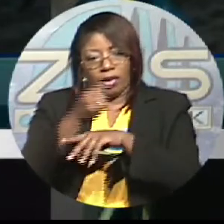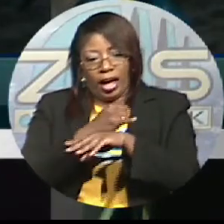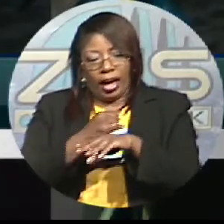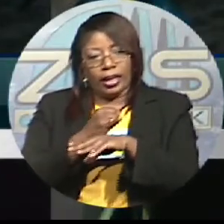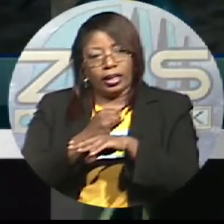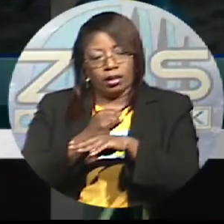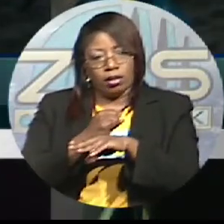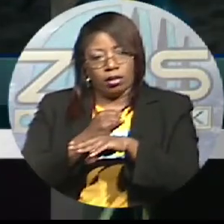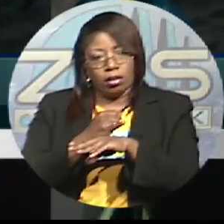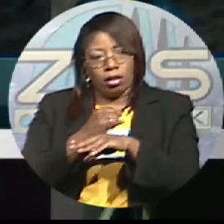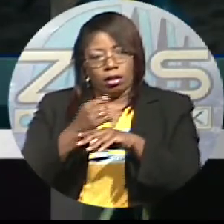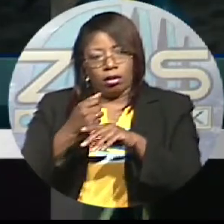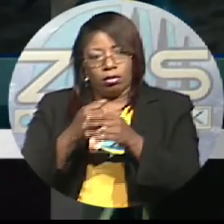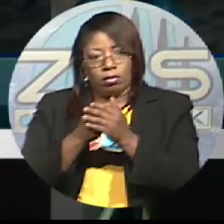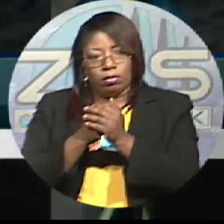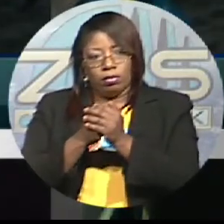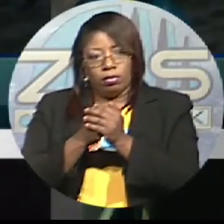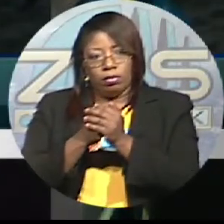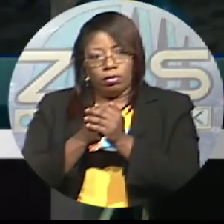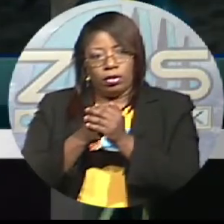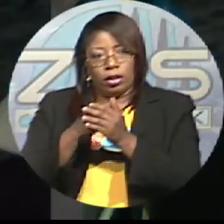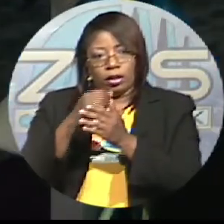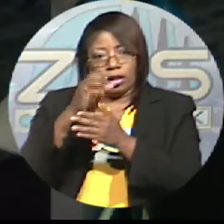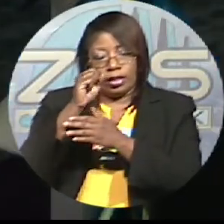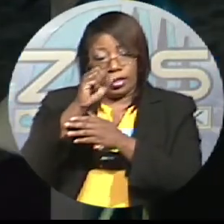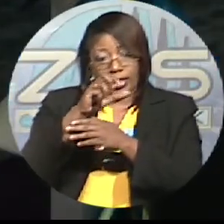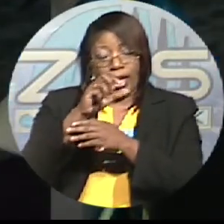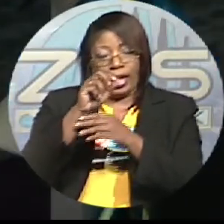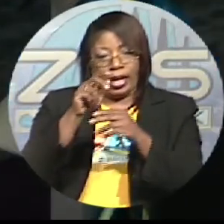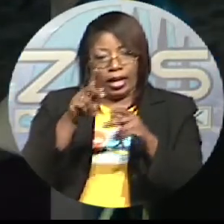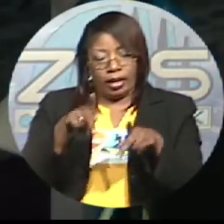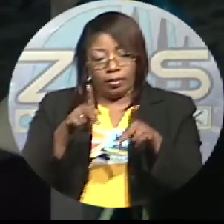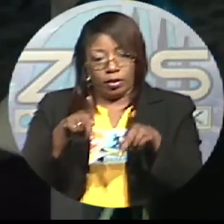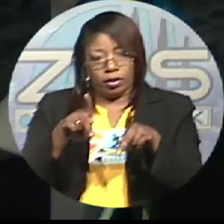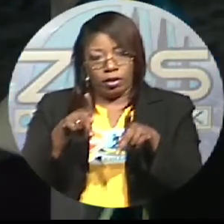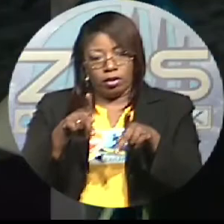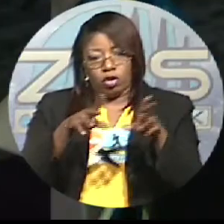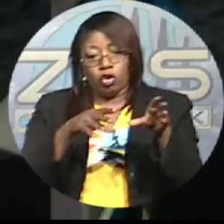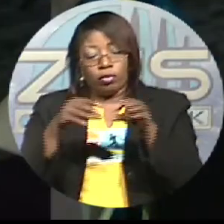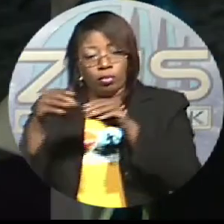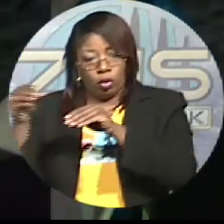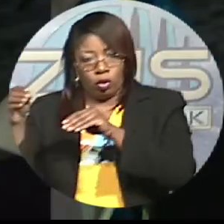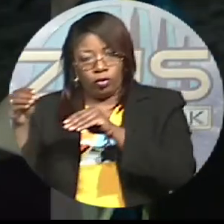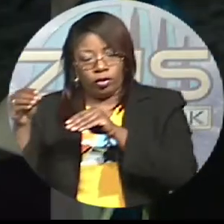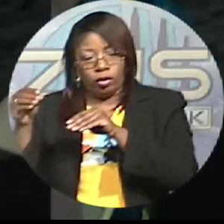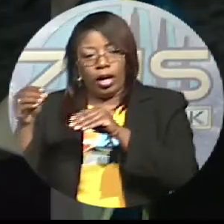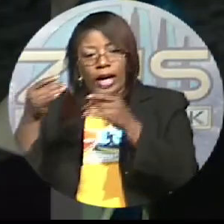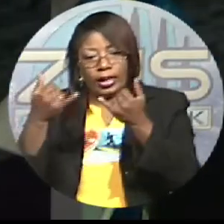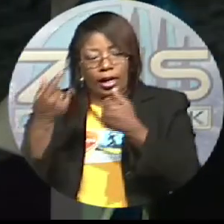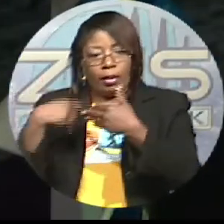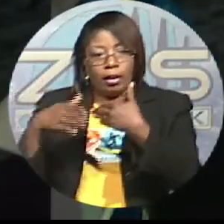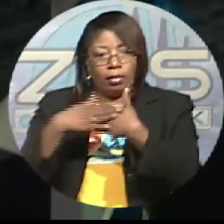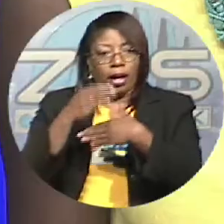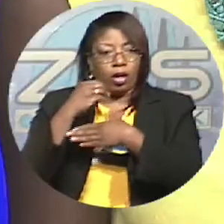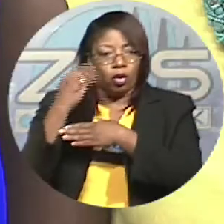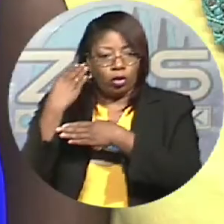San Salvadorians who had moved away are coming back home, and so we have full